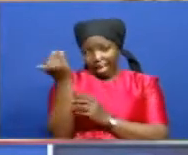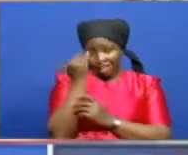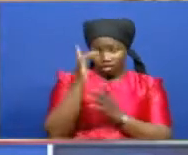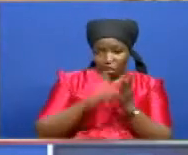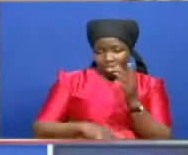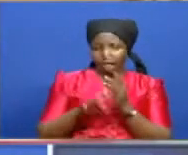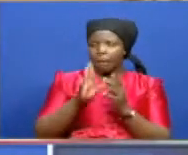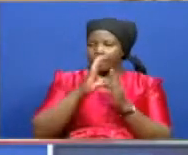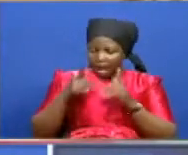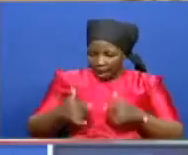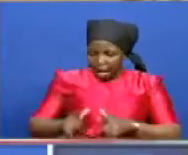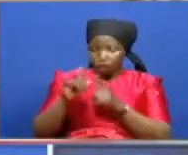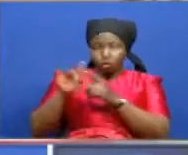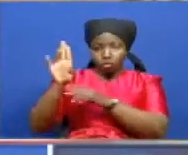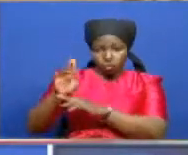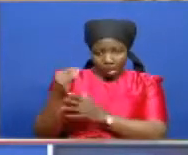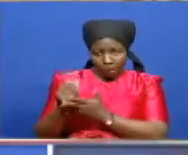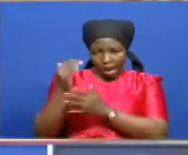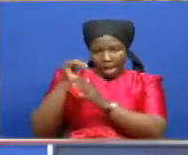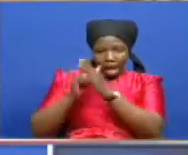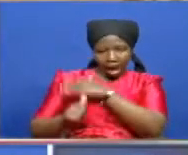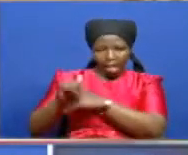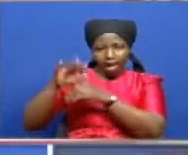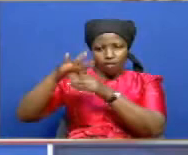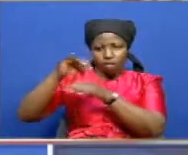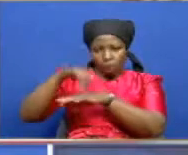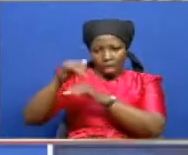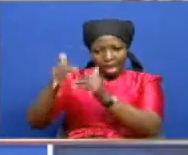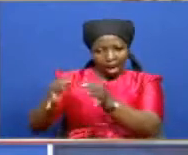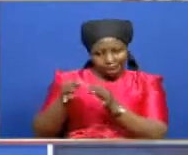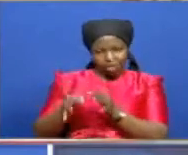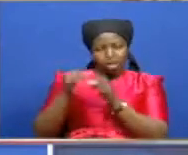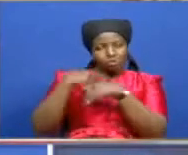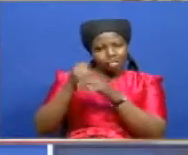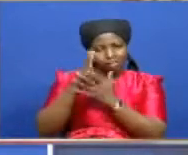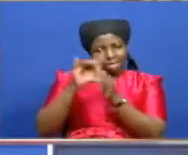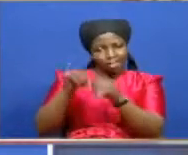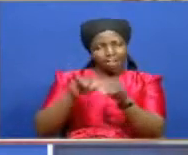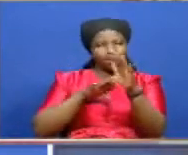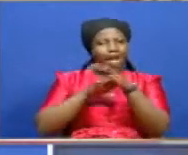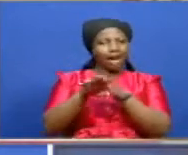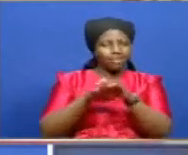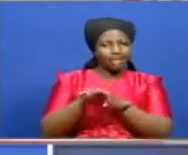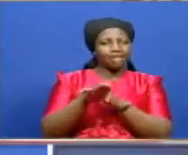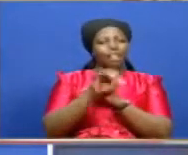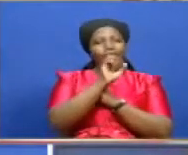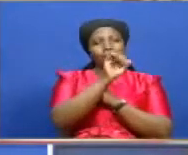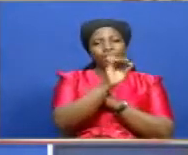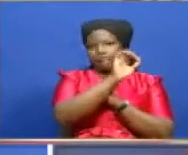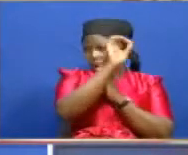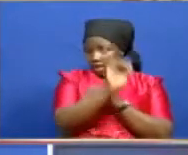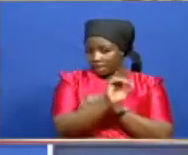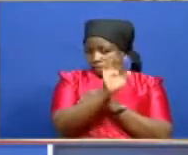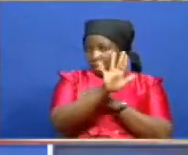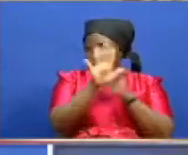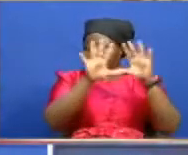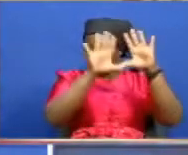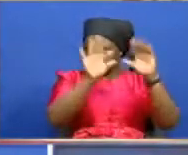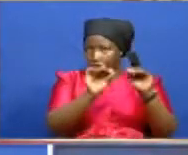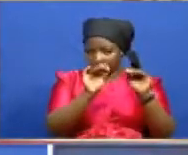under bottom account so that they could access 50% of their